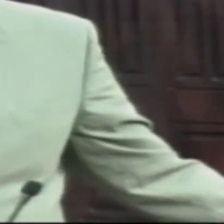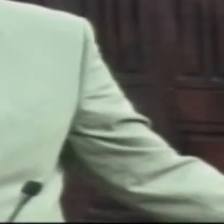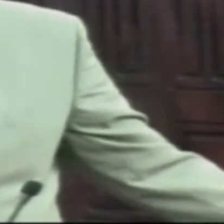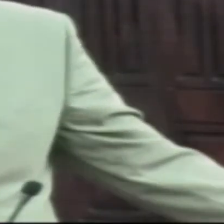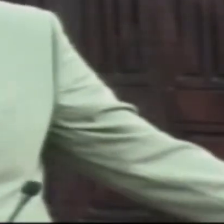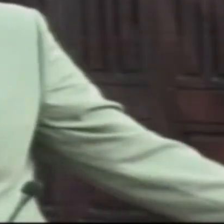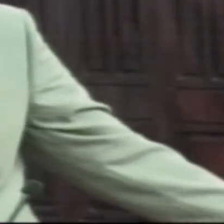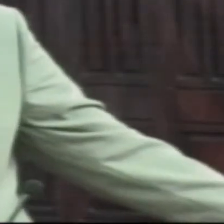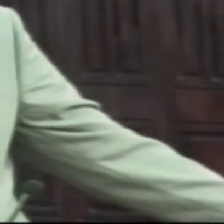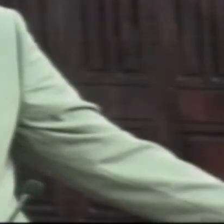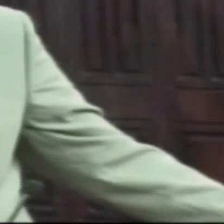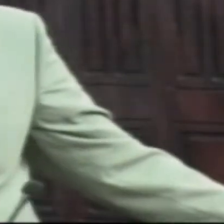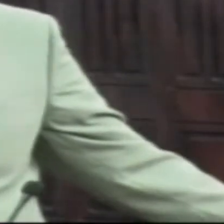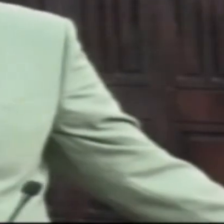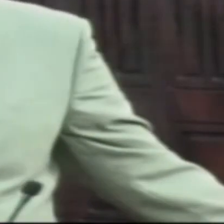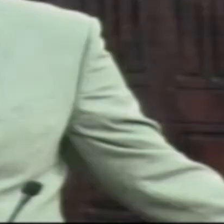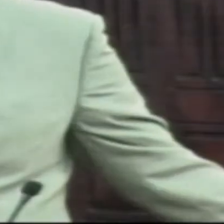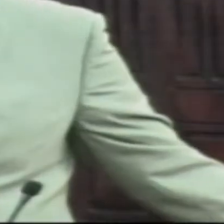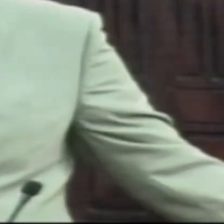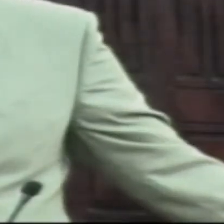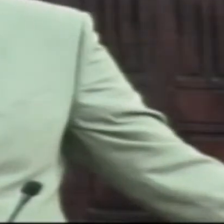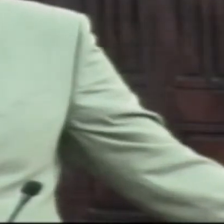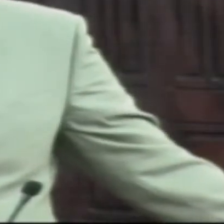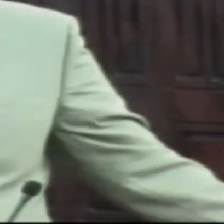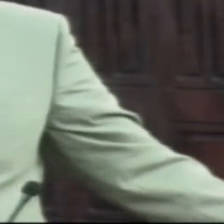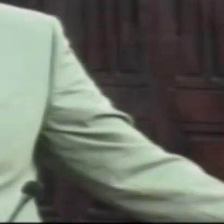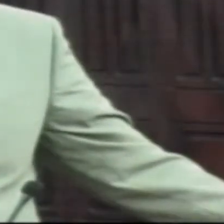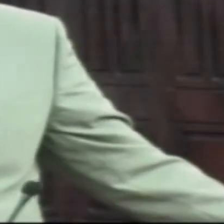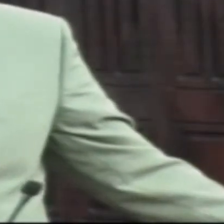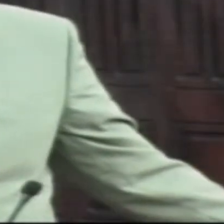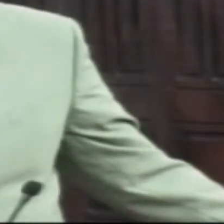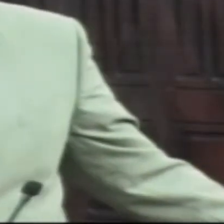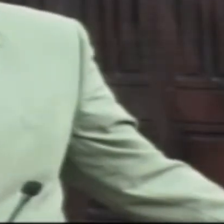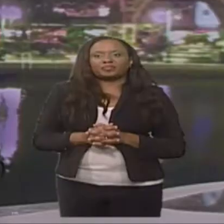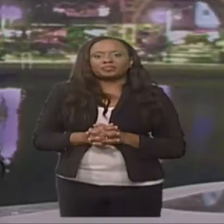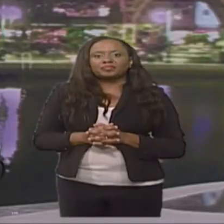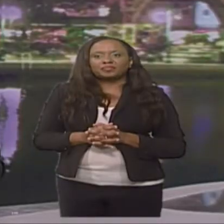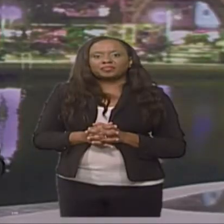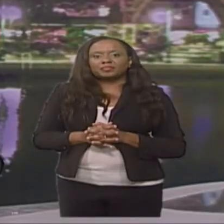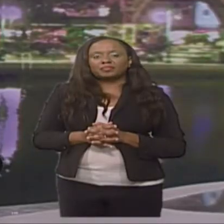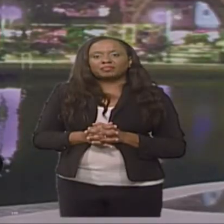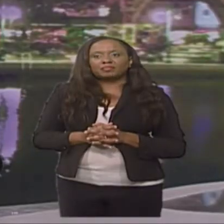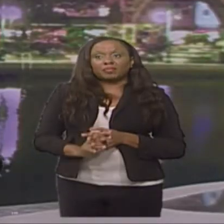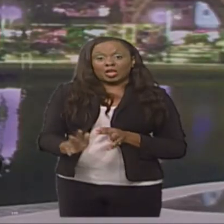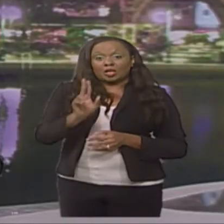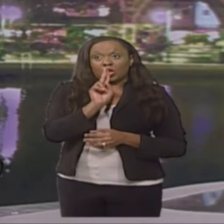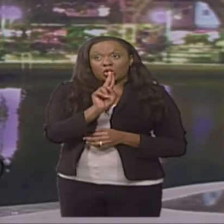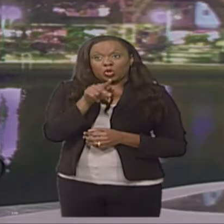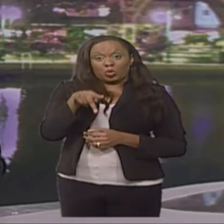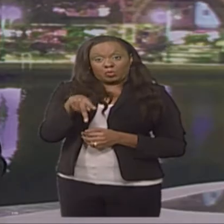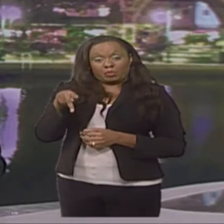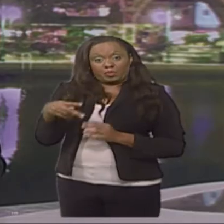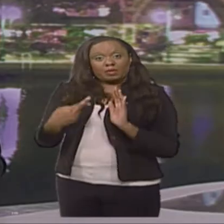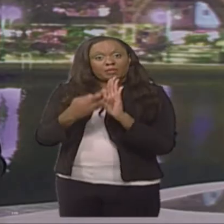you can file for your income year 2017 and receive your reverse tax credit payments. In giving her support to the